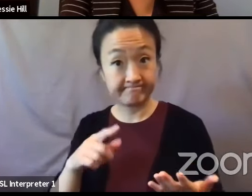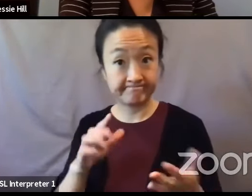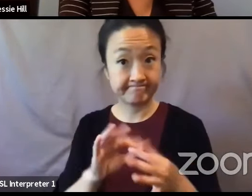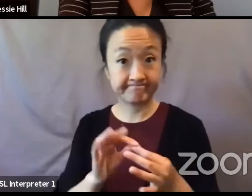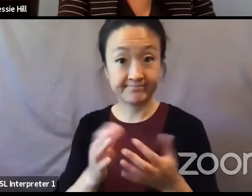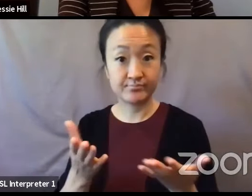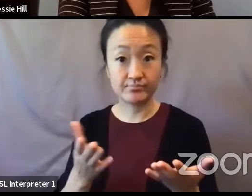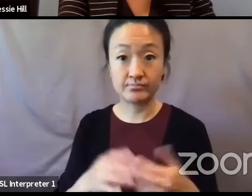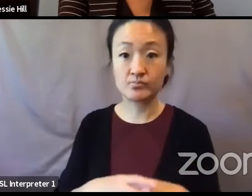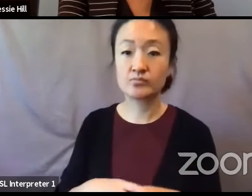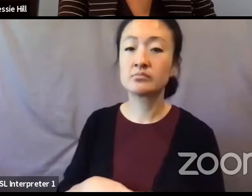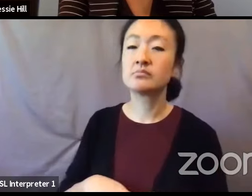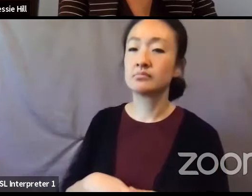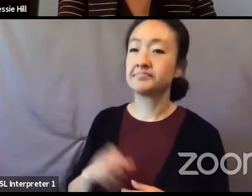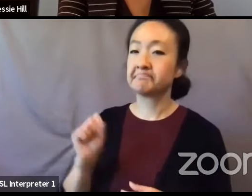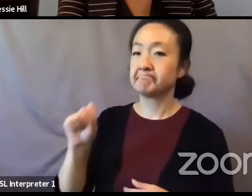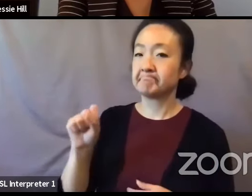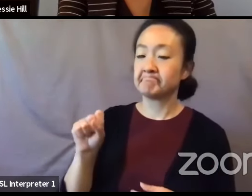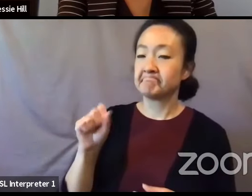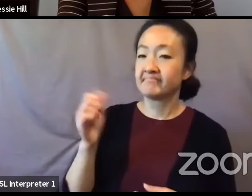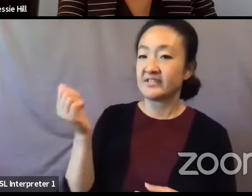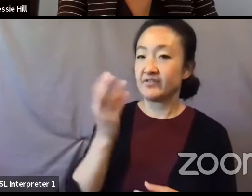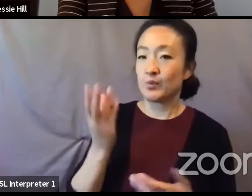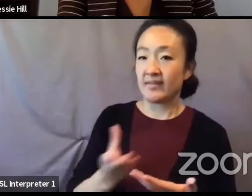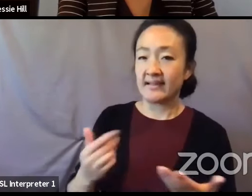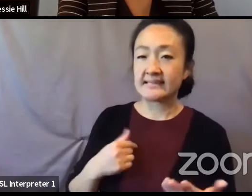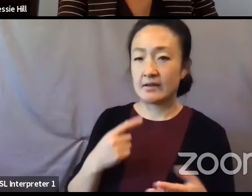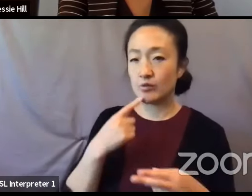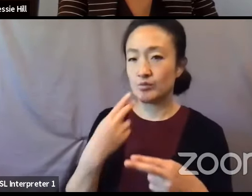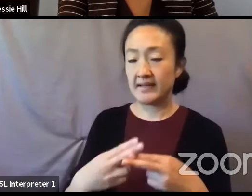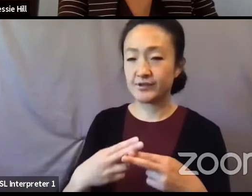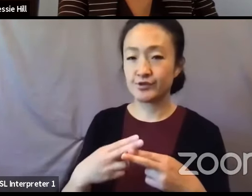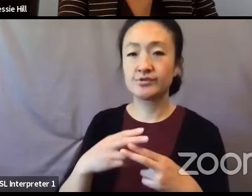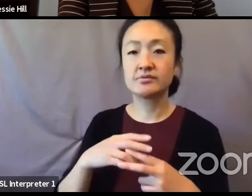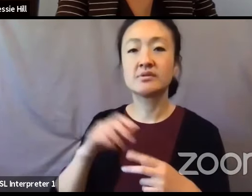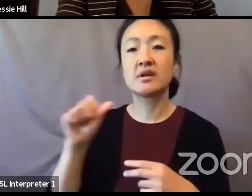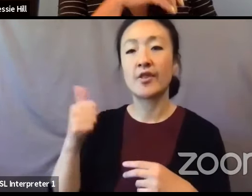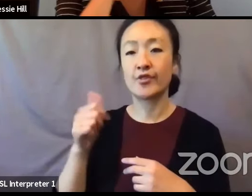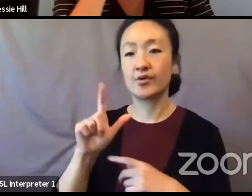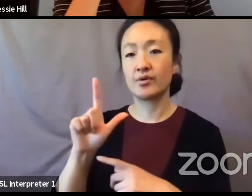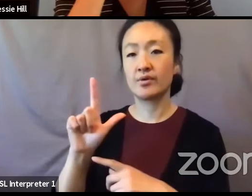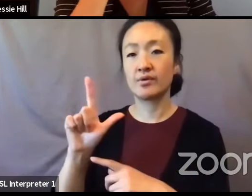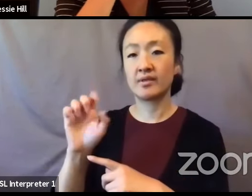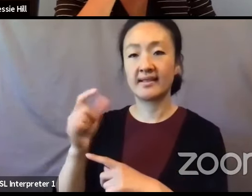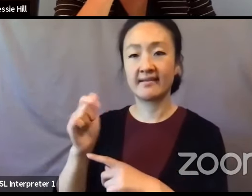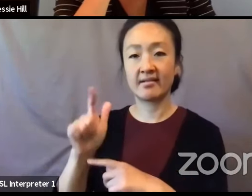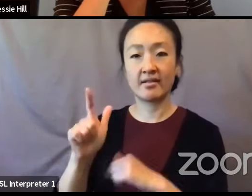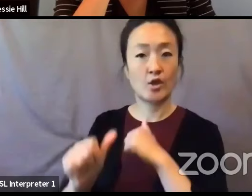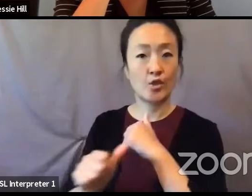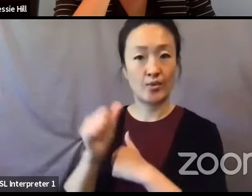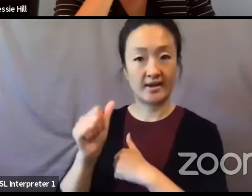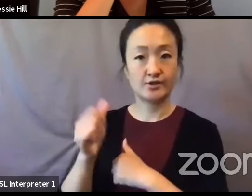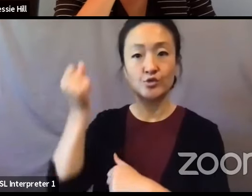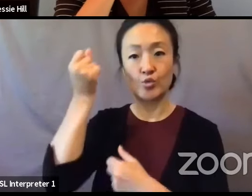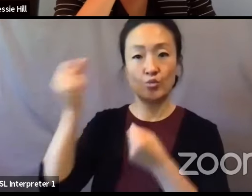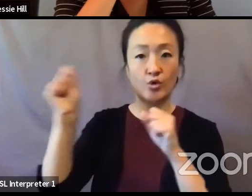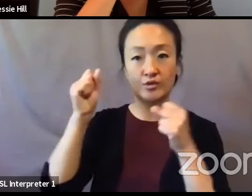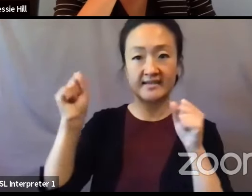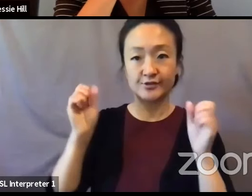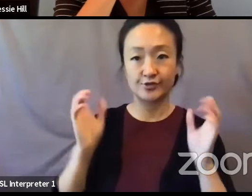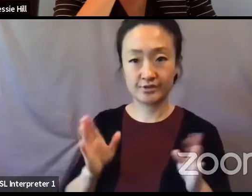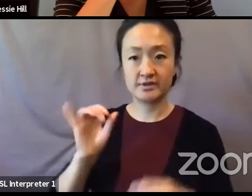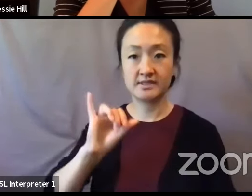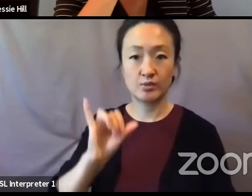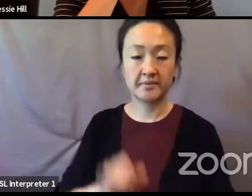Yeah, a couple things. And I want to mention one other kind of legal threat to protesting as well. So certainly